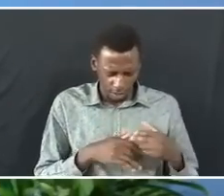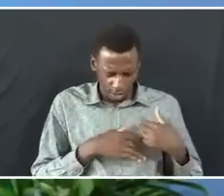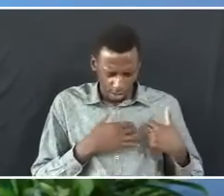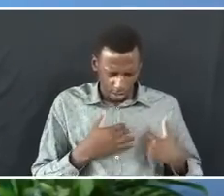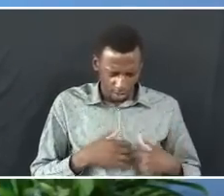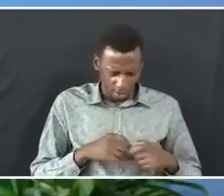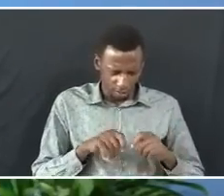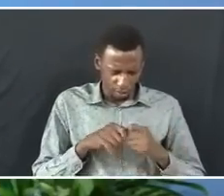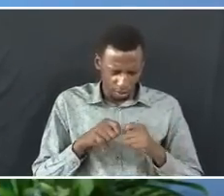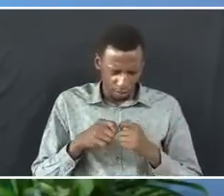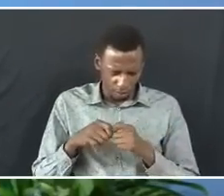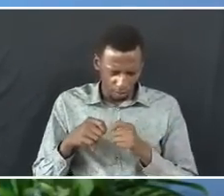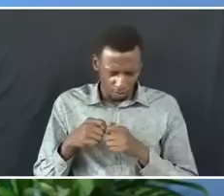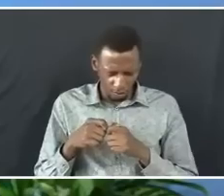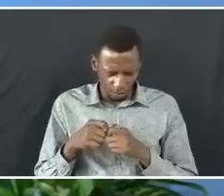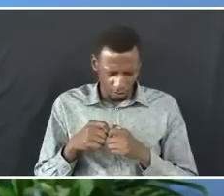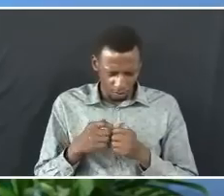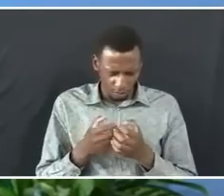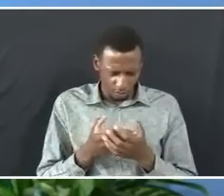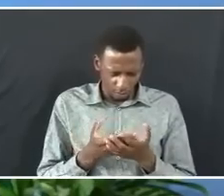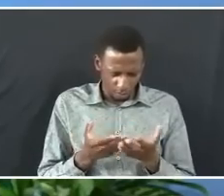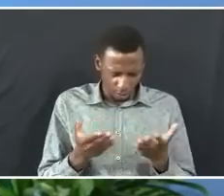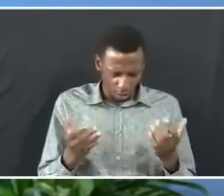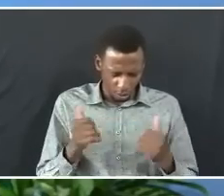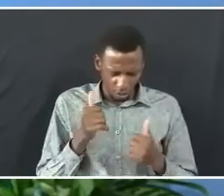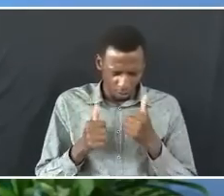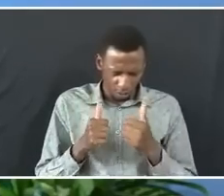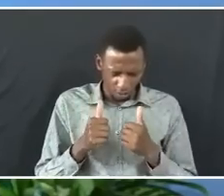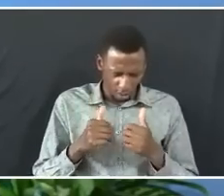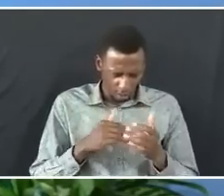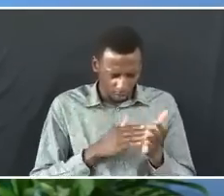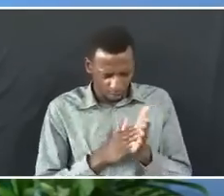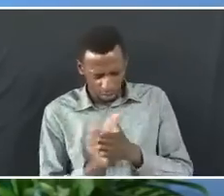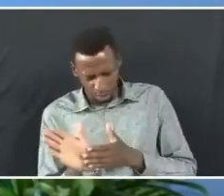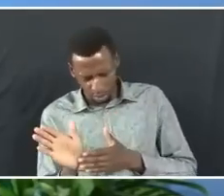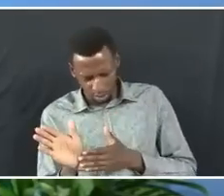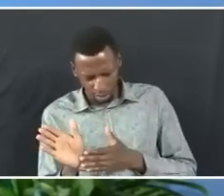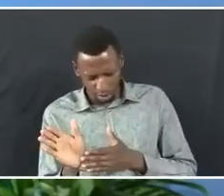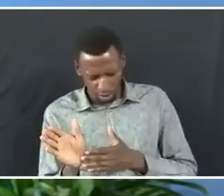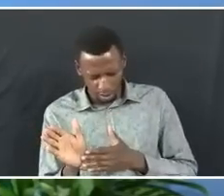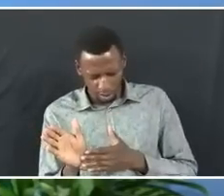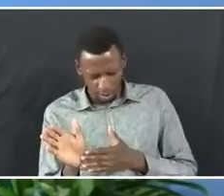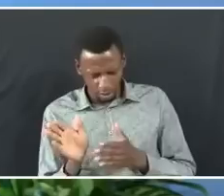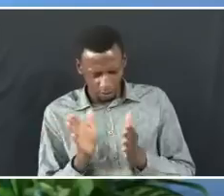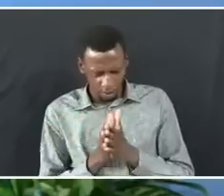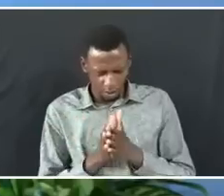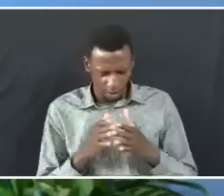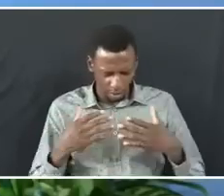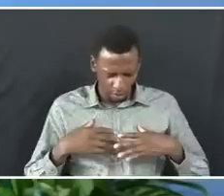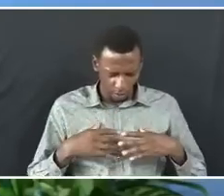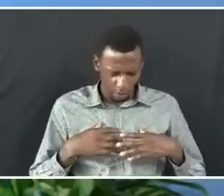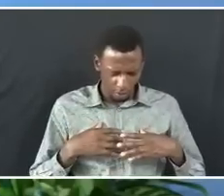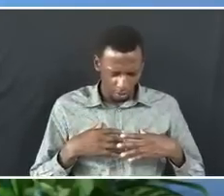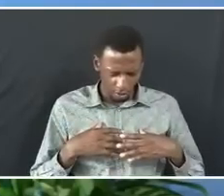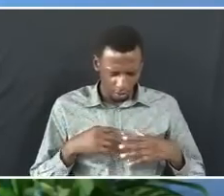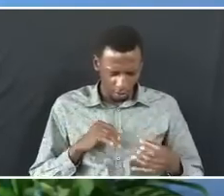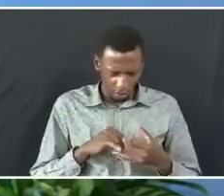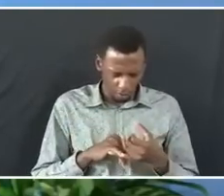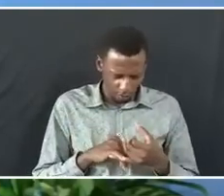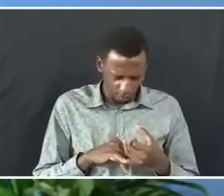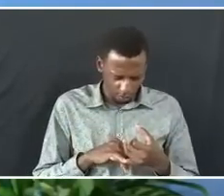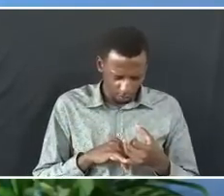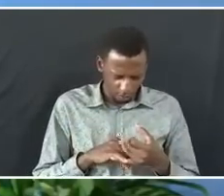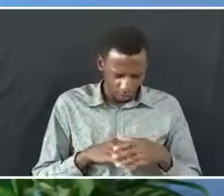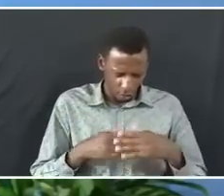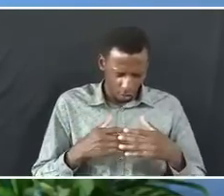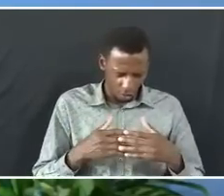broken. Those that have trifled with people's hearts. May we once again feel